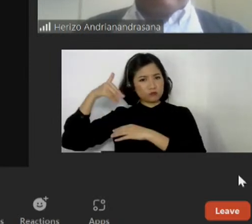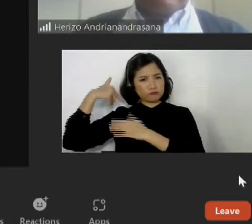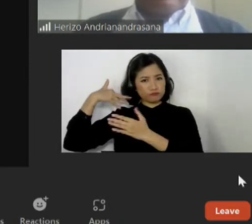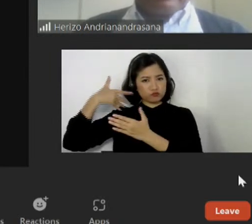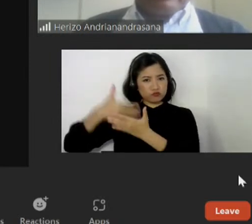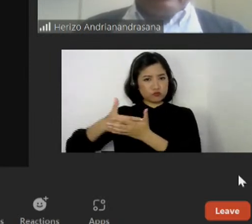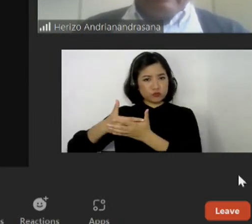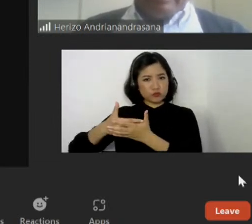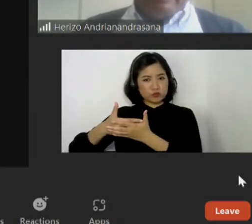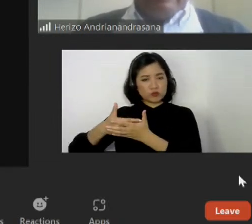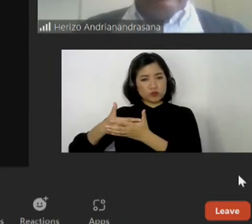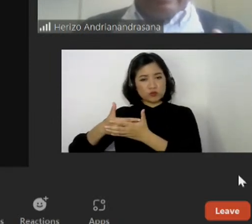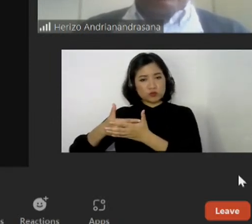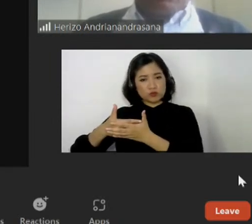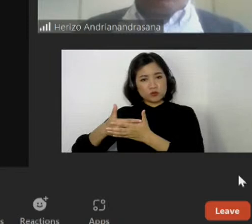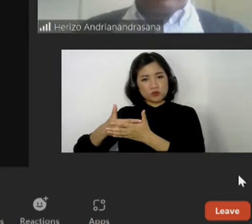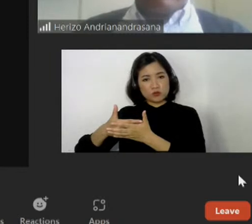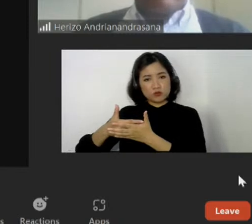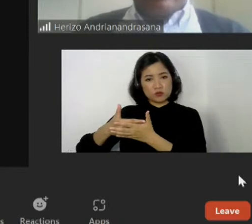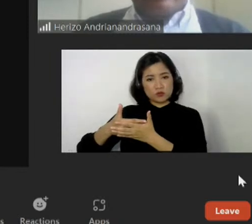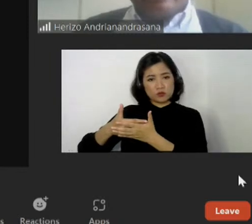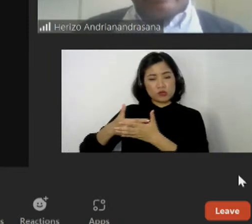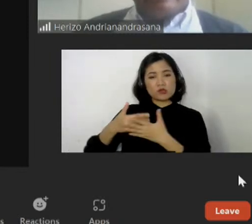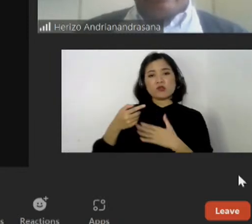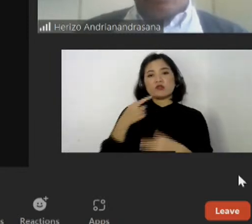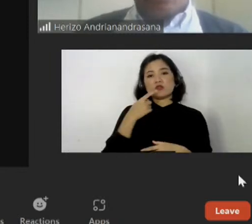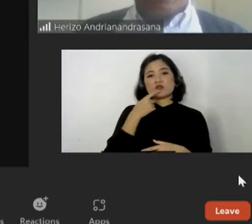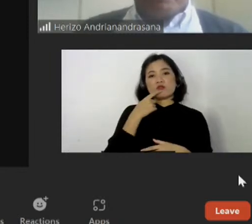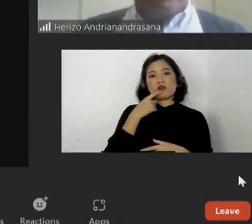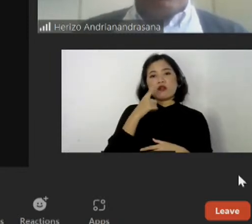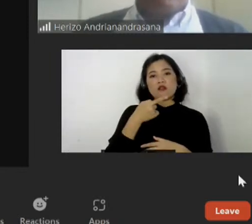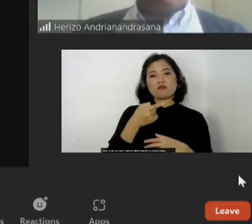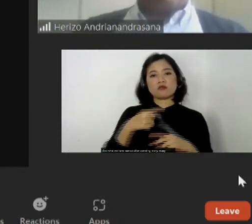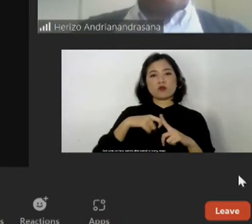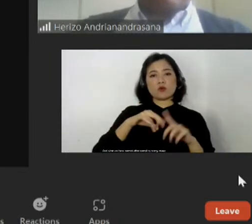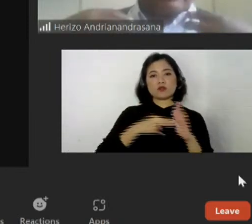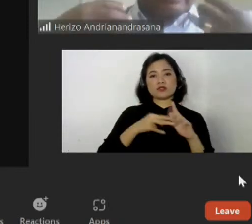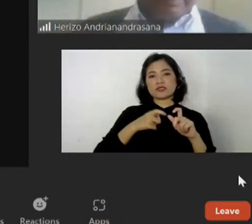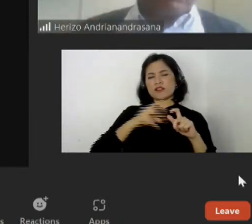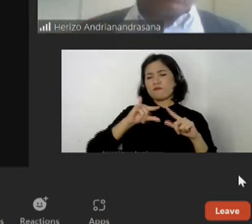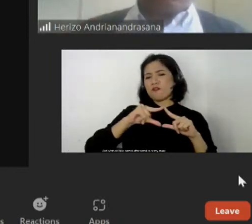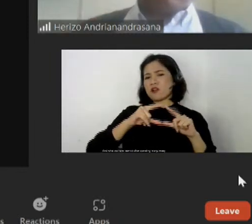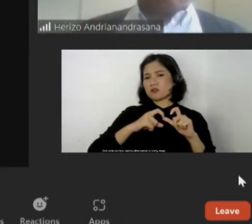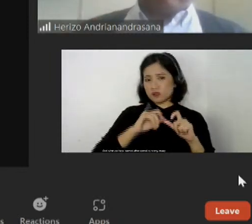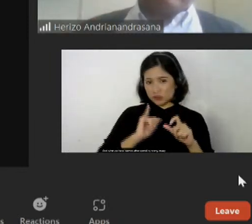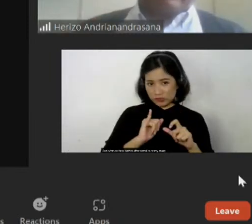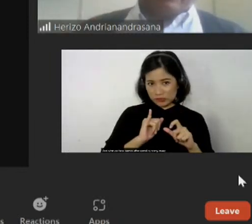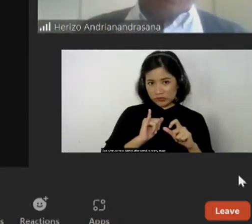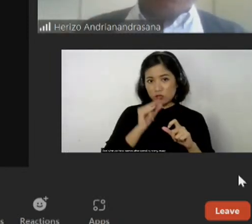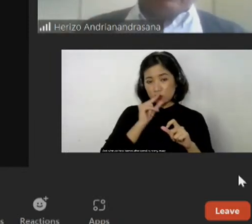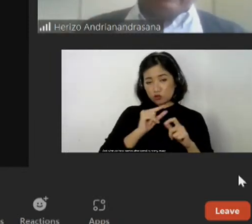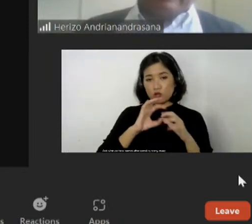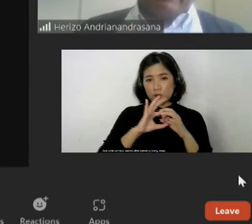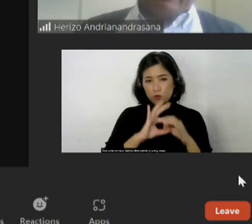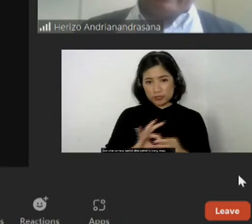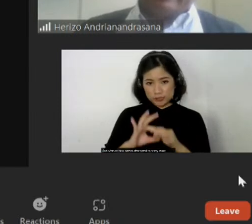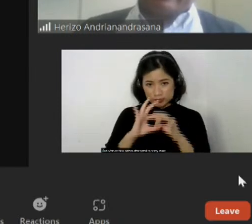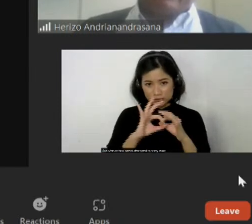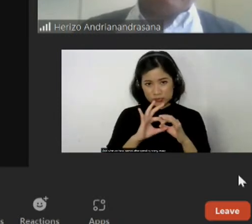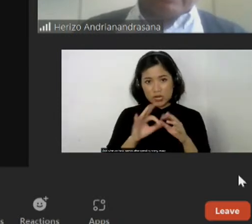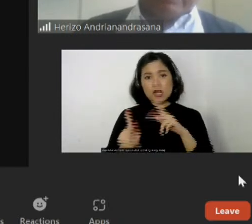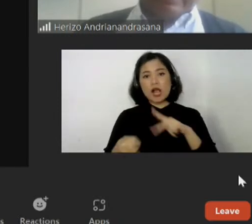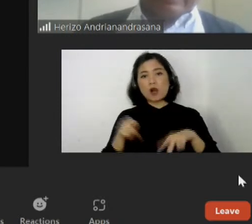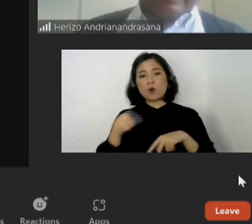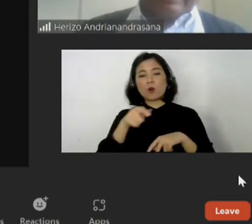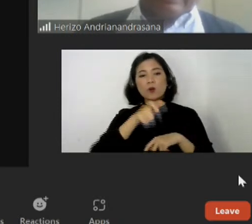is that in terms of conservation actions, local people would accept to collaborate only if they